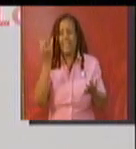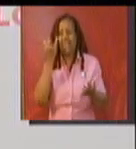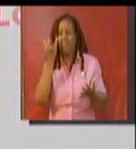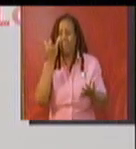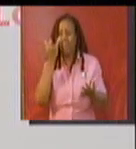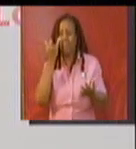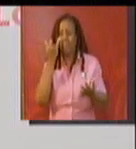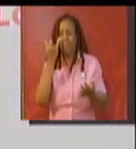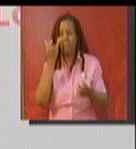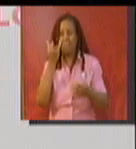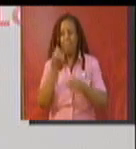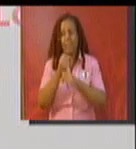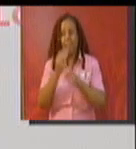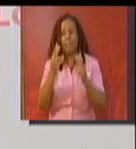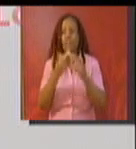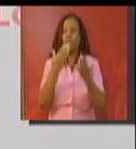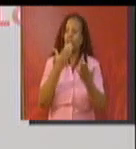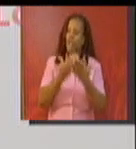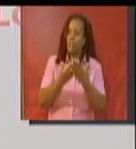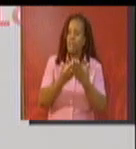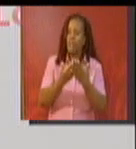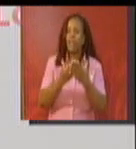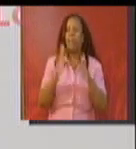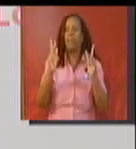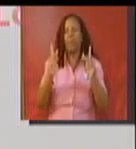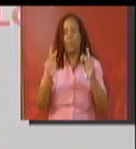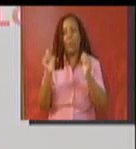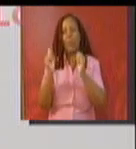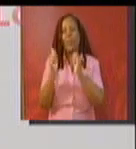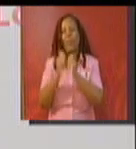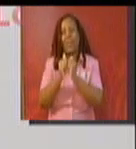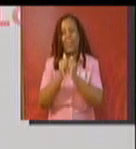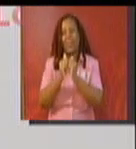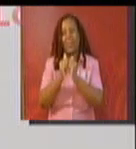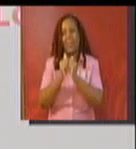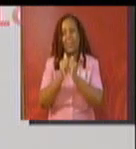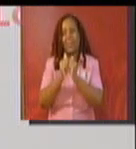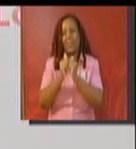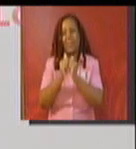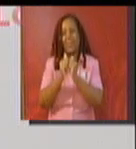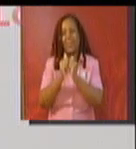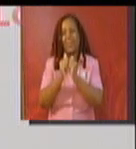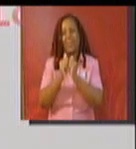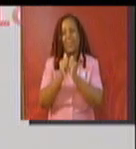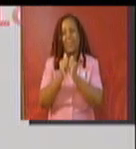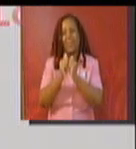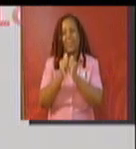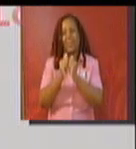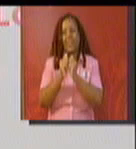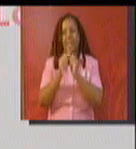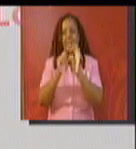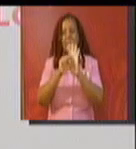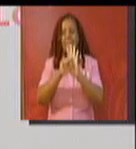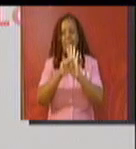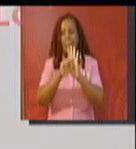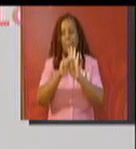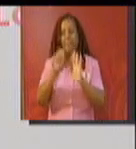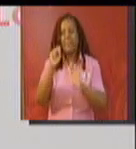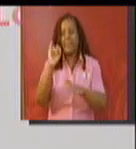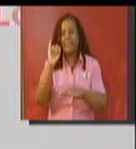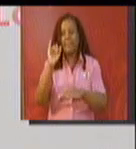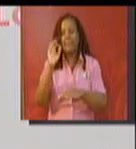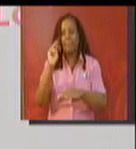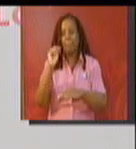with picking up persons with symptoms, upwards of 93% is what they have said, then we can easily use it in